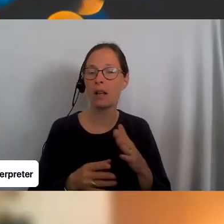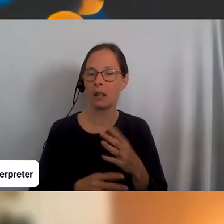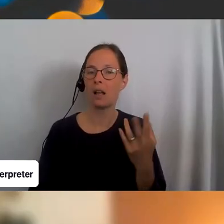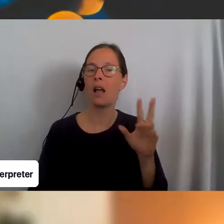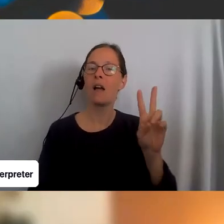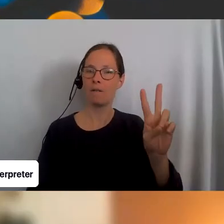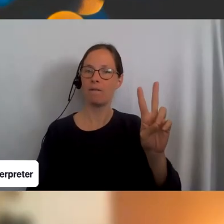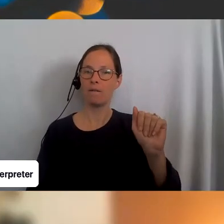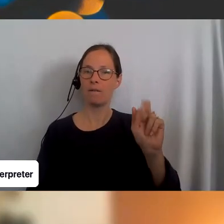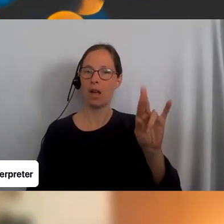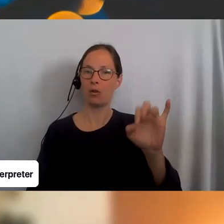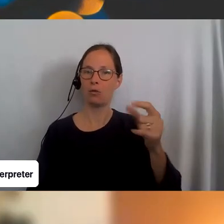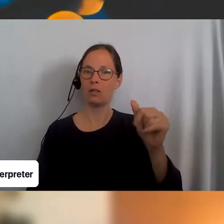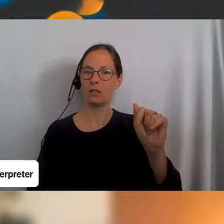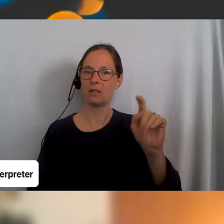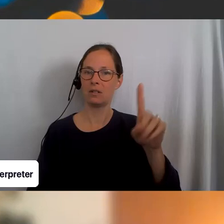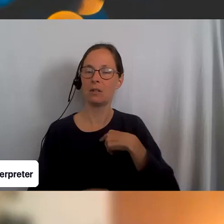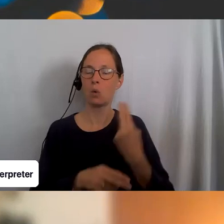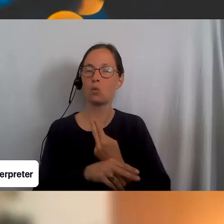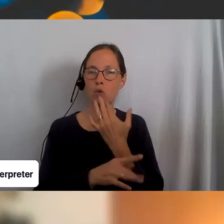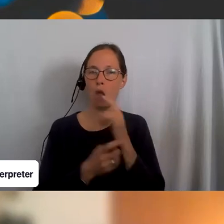variegated yarn. Nice.